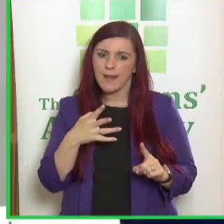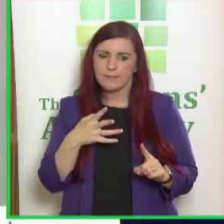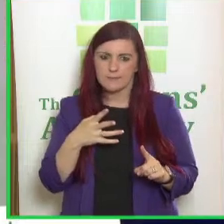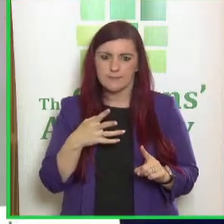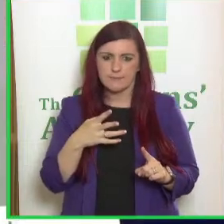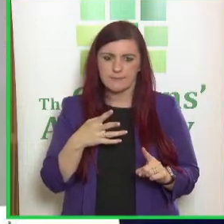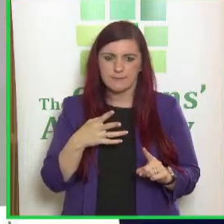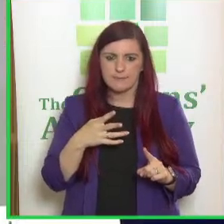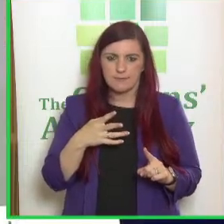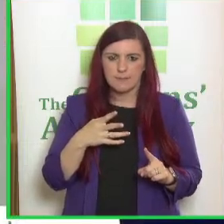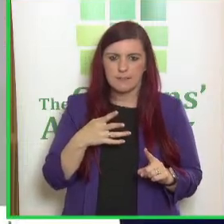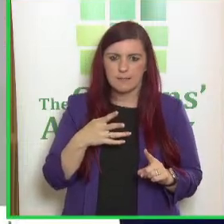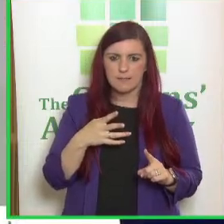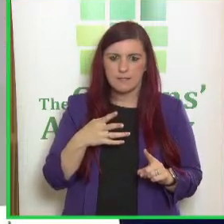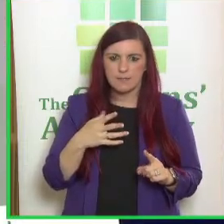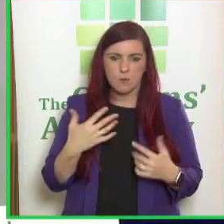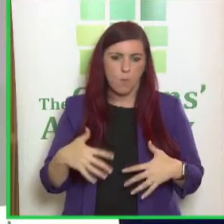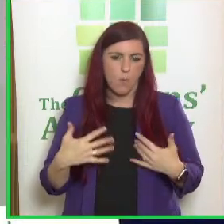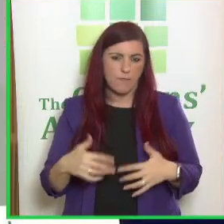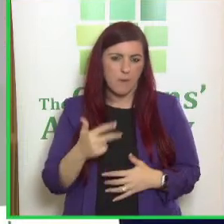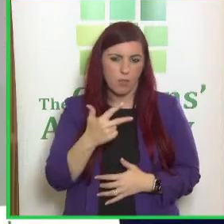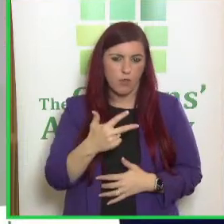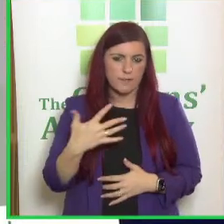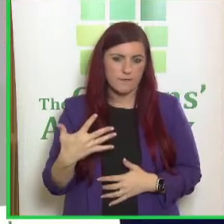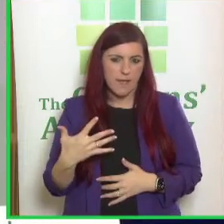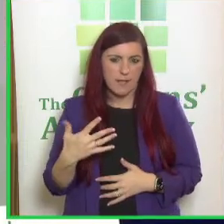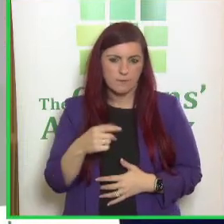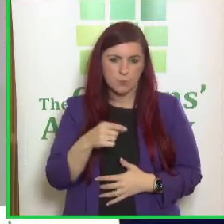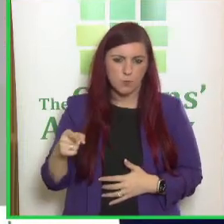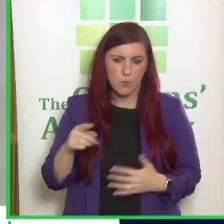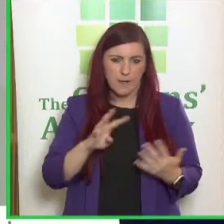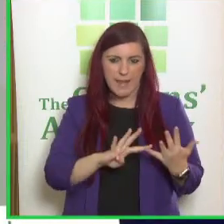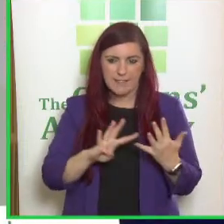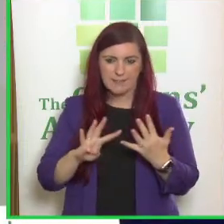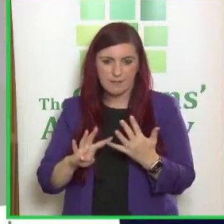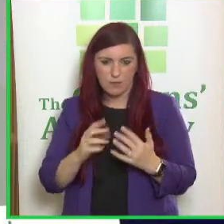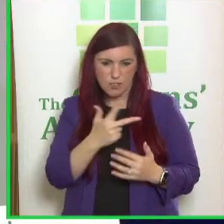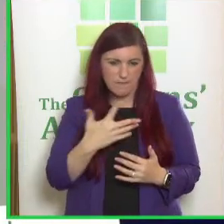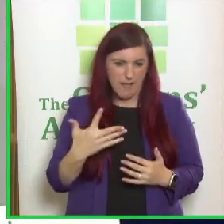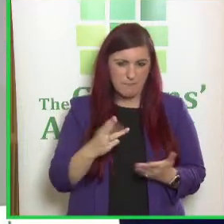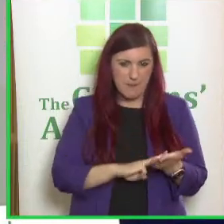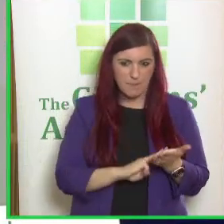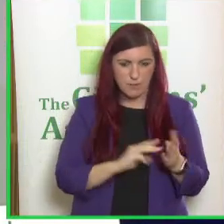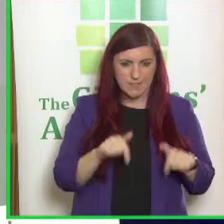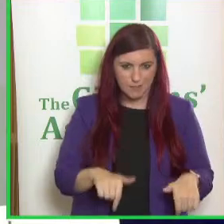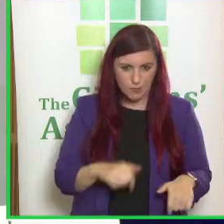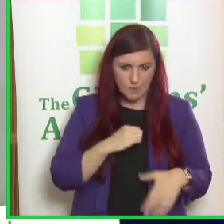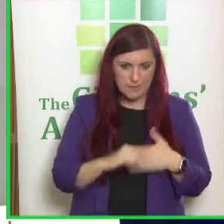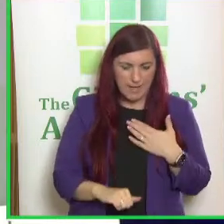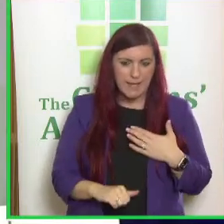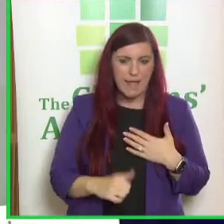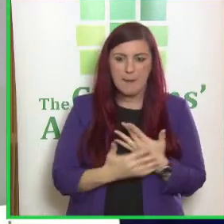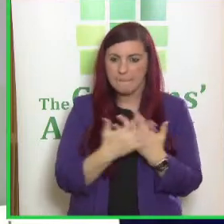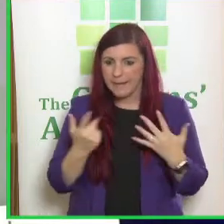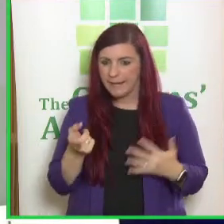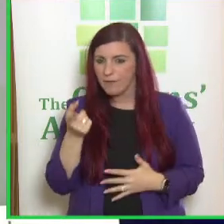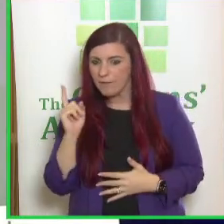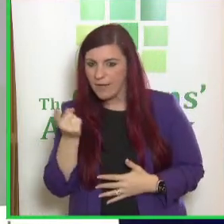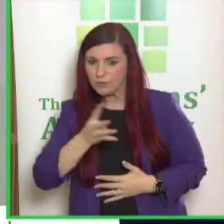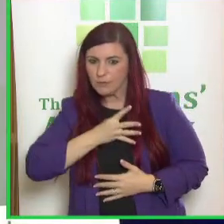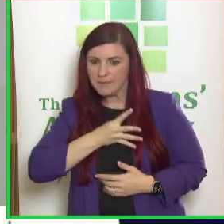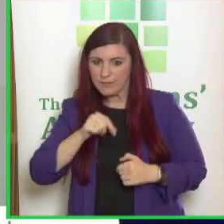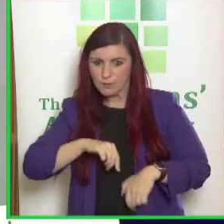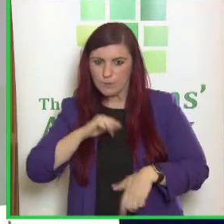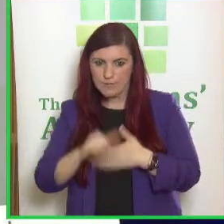done it, but we've about 35 of the 99 Assembly members here, and all of the many of the advisory steering group who helped me